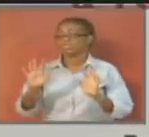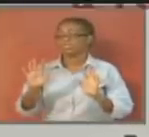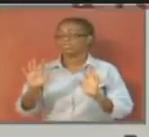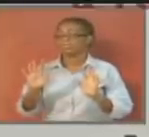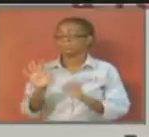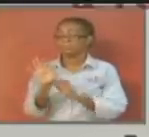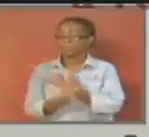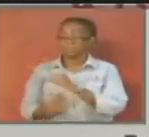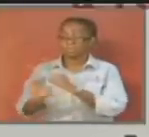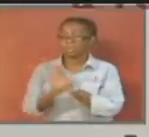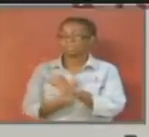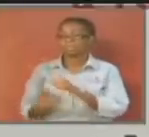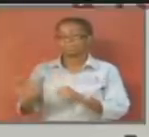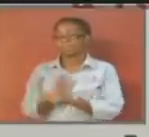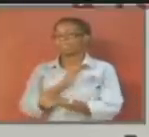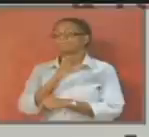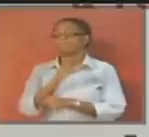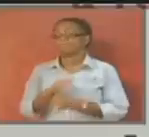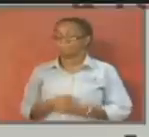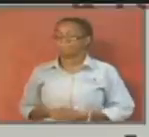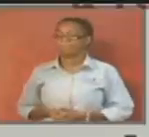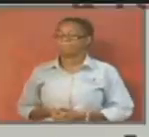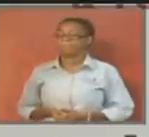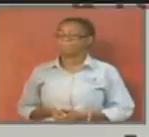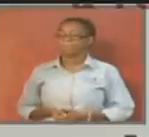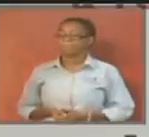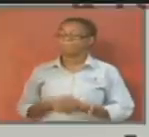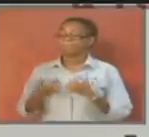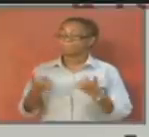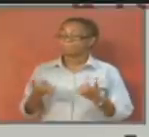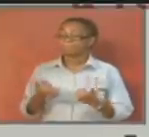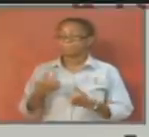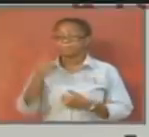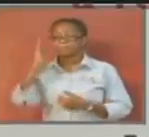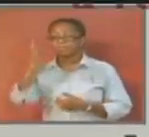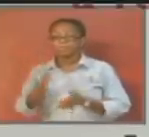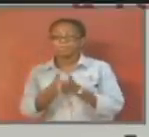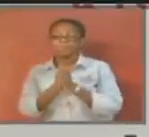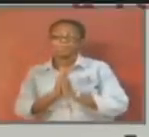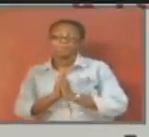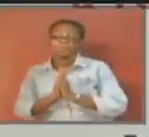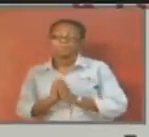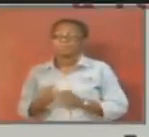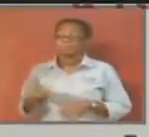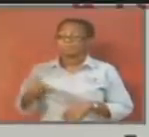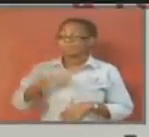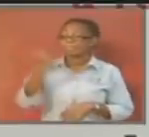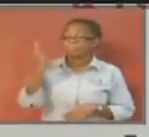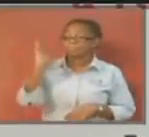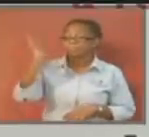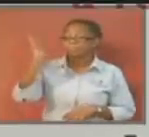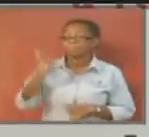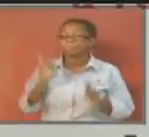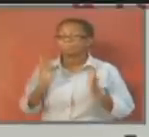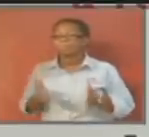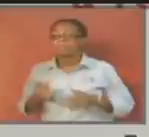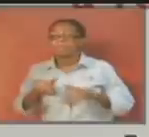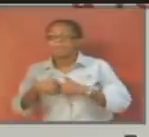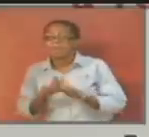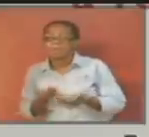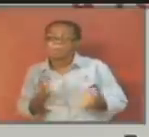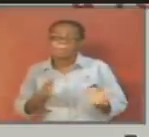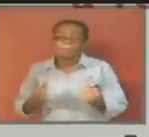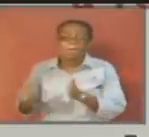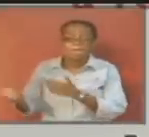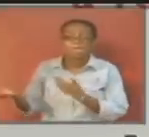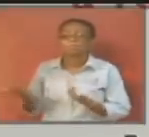it. Again, I'll ask Mr. Soyafat to go into a little bit of detail as to how he has planned with his centers to prevent. One,